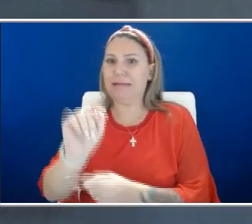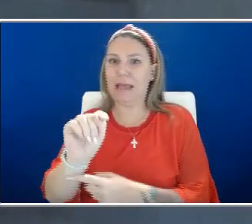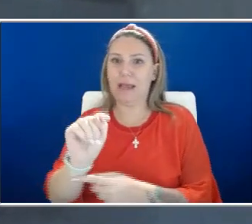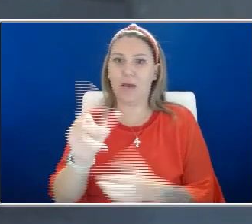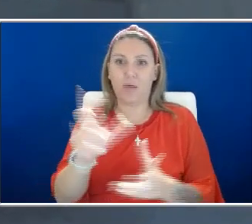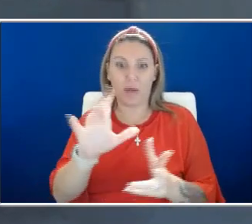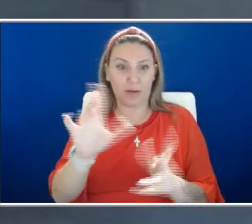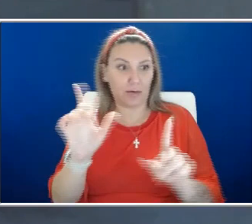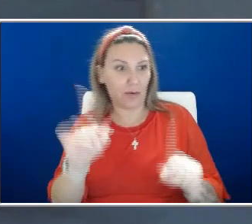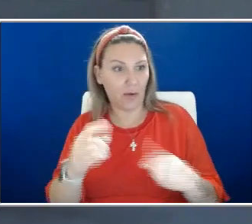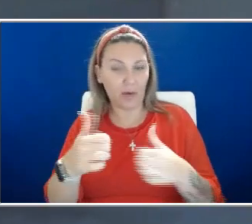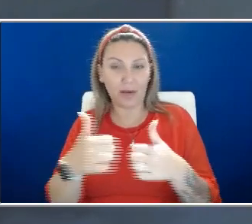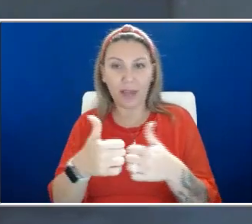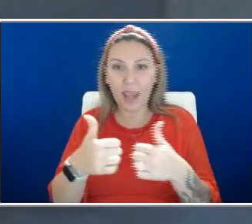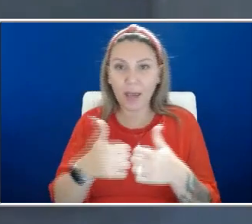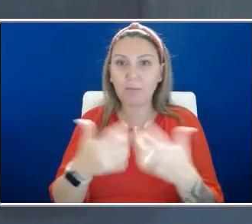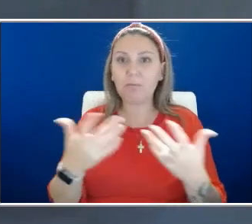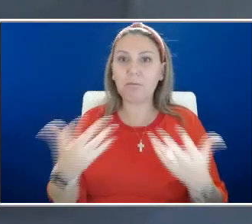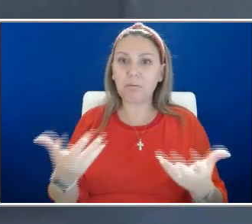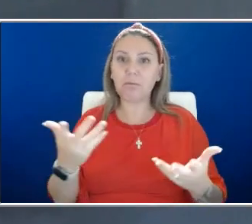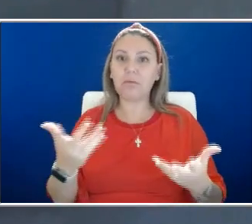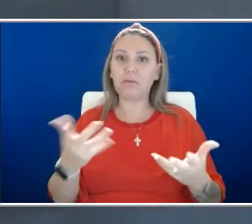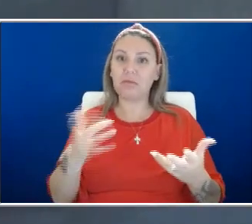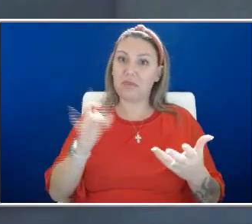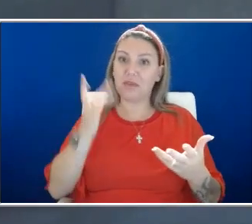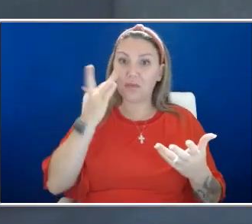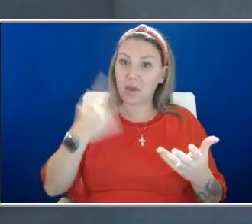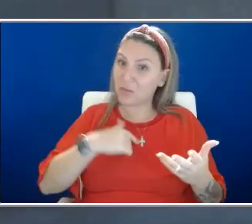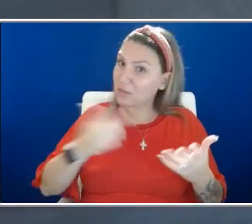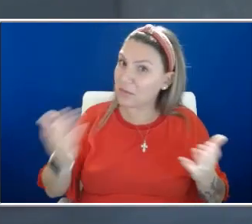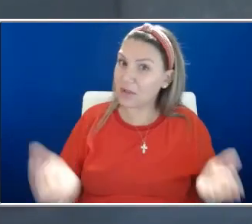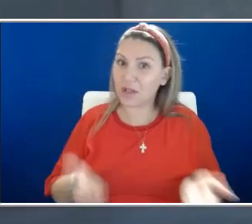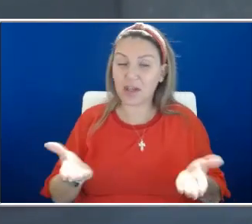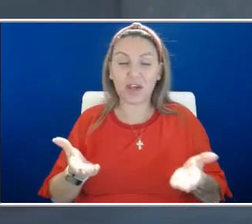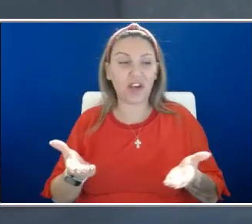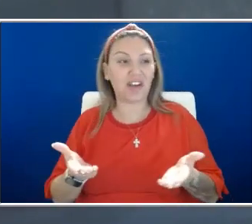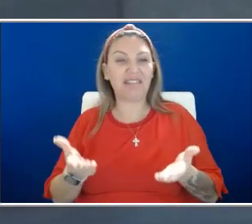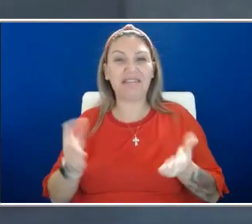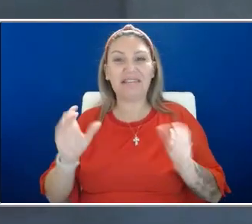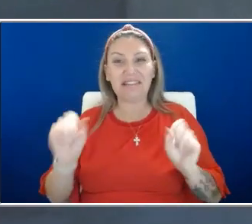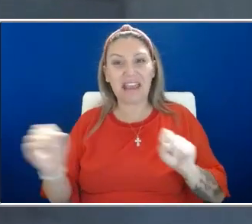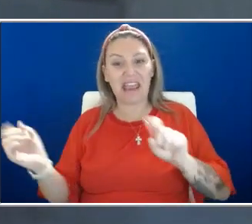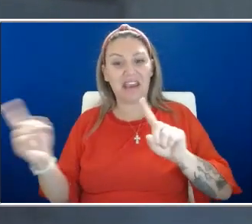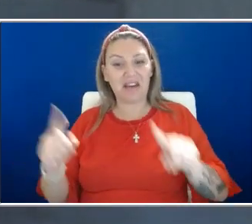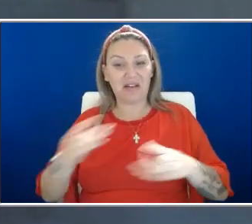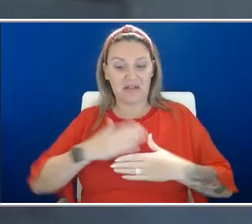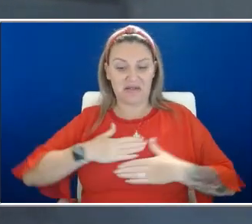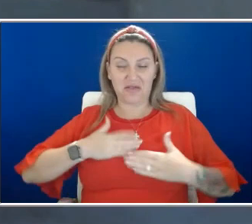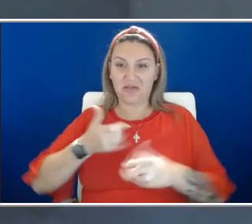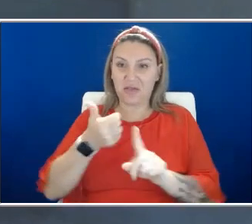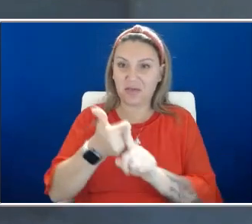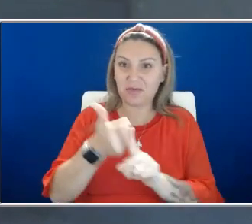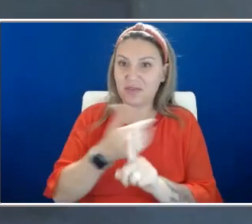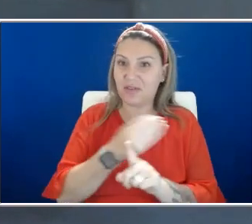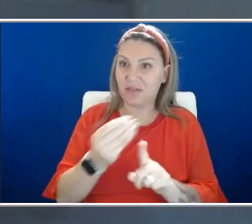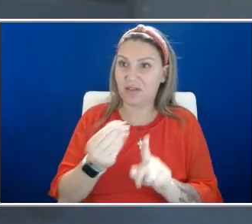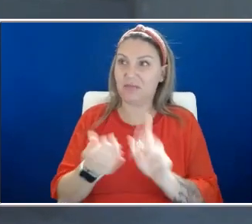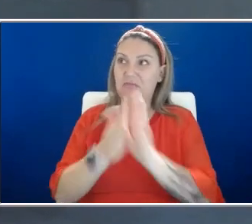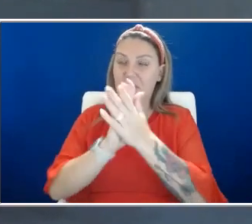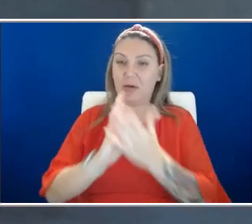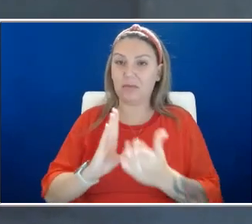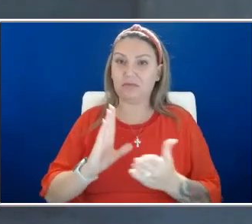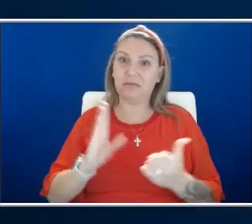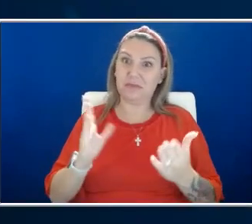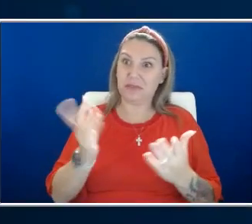he did, and that's why we're here, so that he can come enjoy himself. If it becomes a bit much and he needs help, we're there for